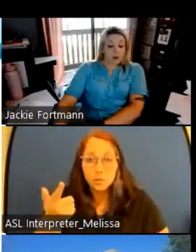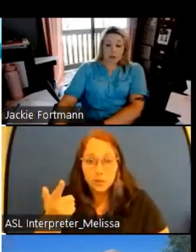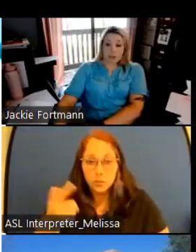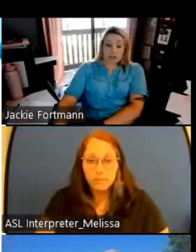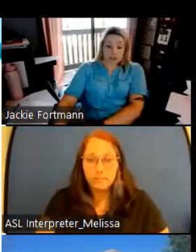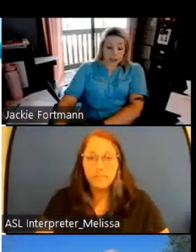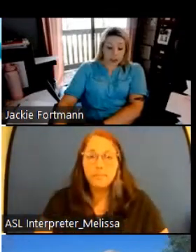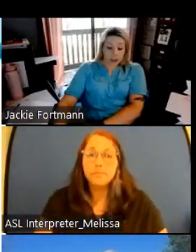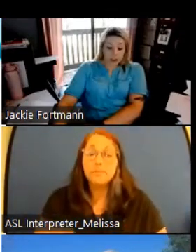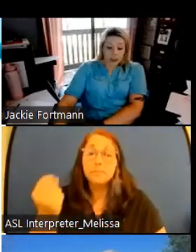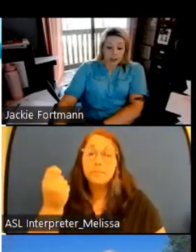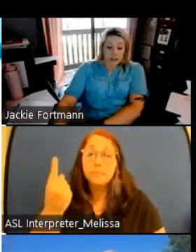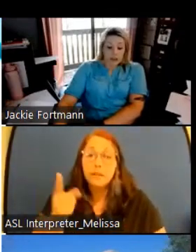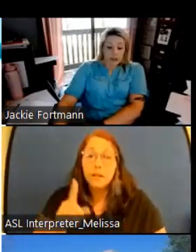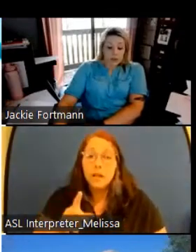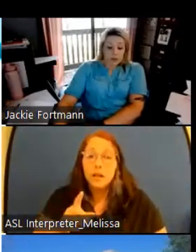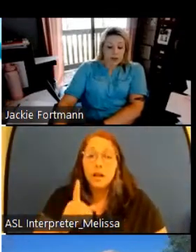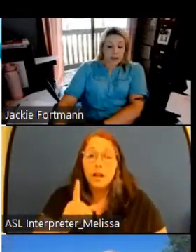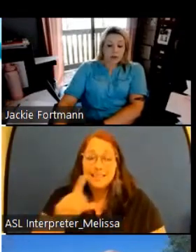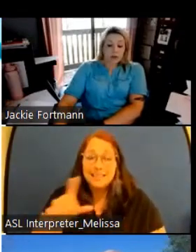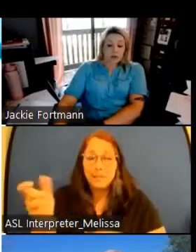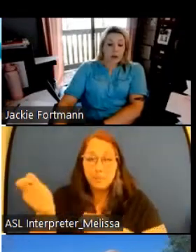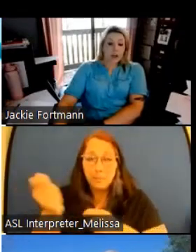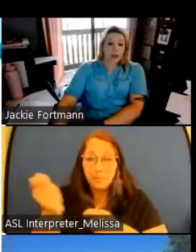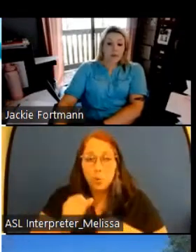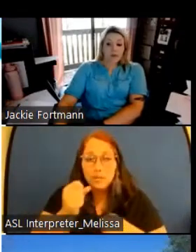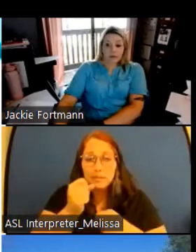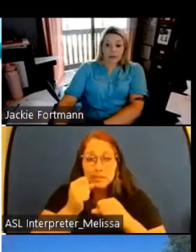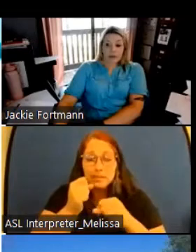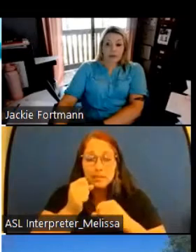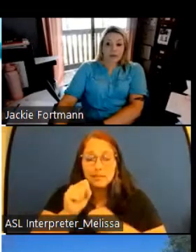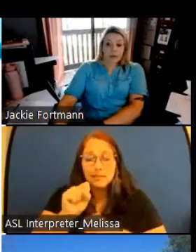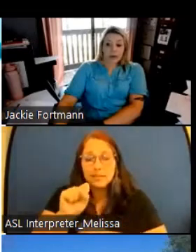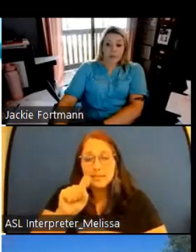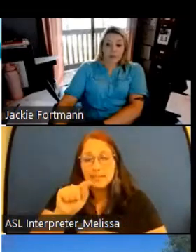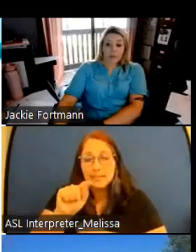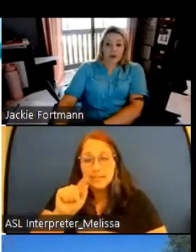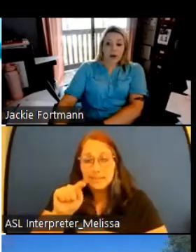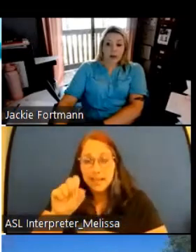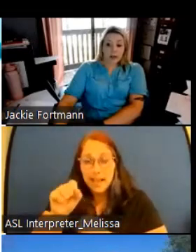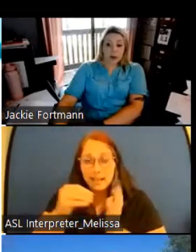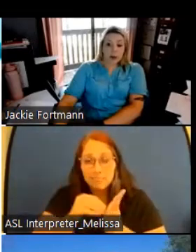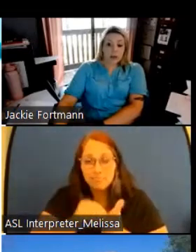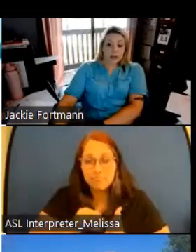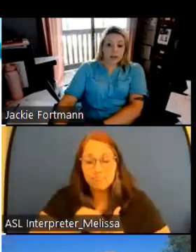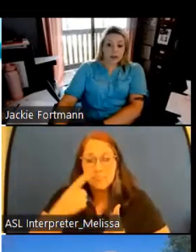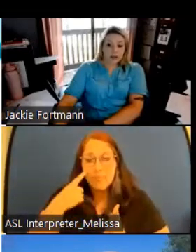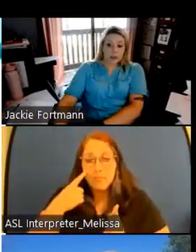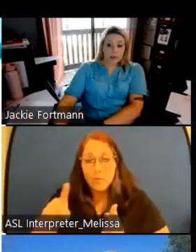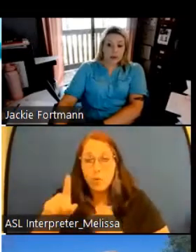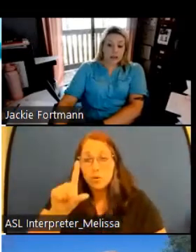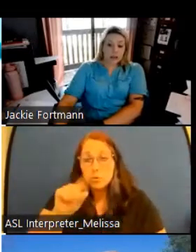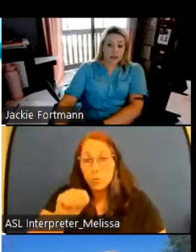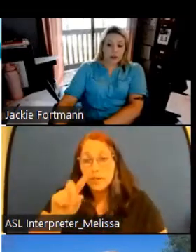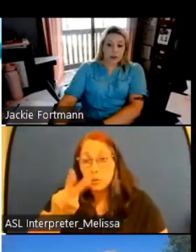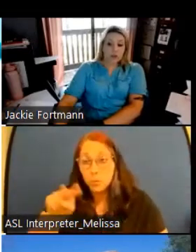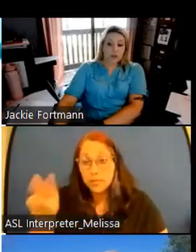164 unsheltered individuals, and with 153 of them being chronically homeless for the